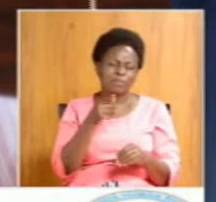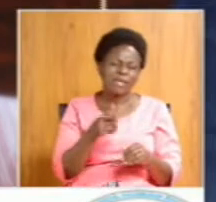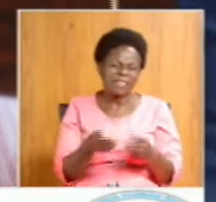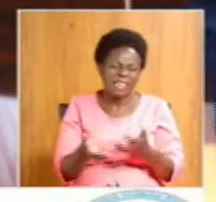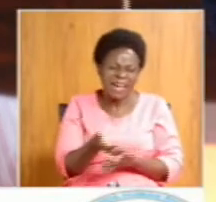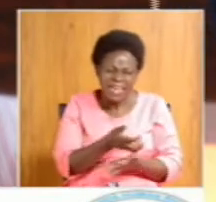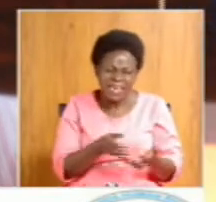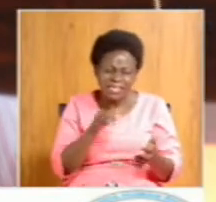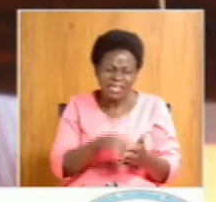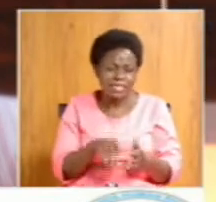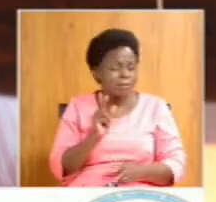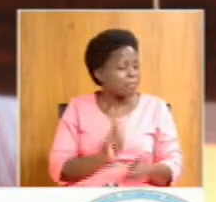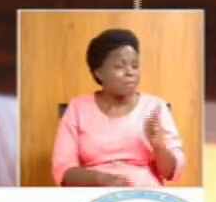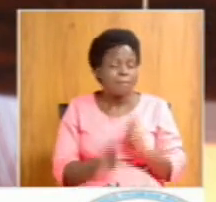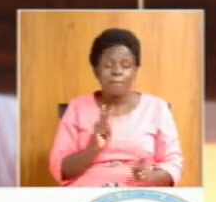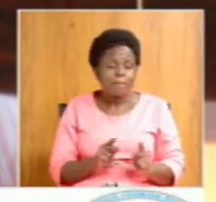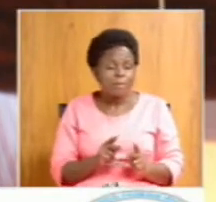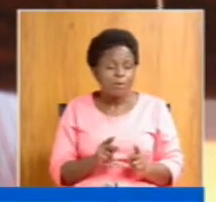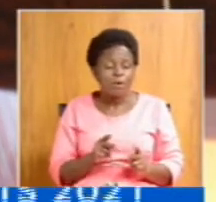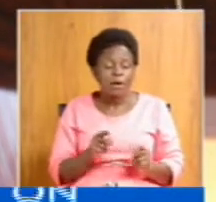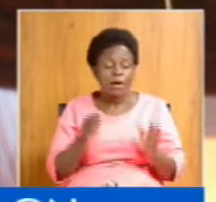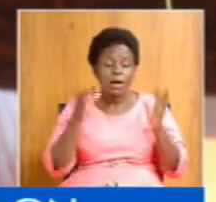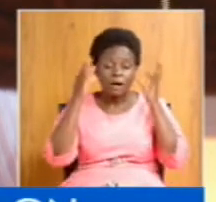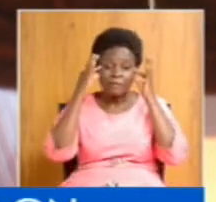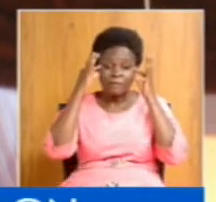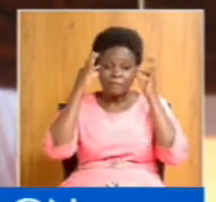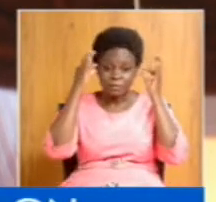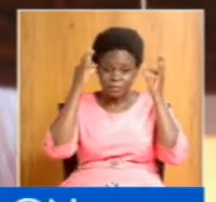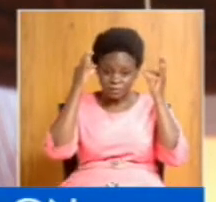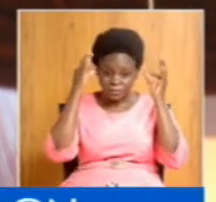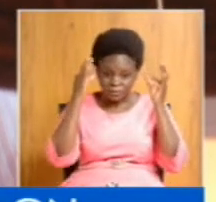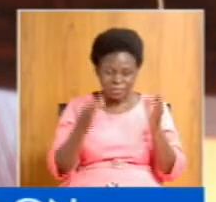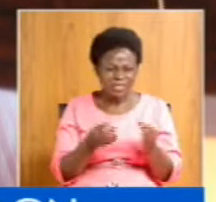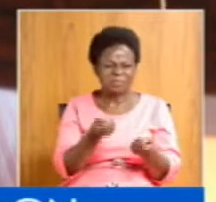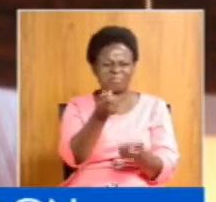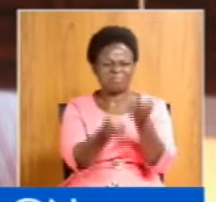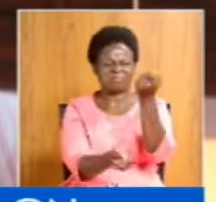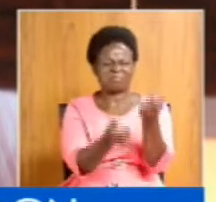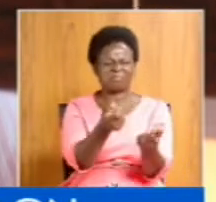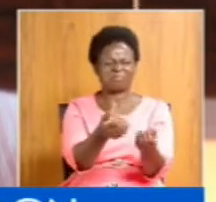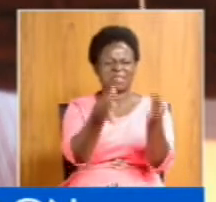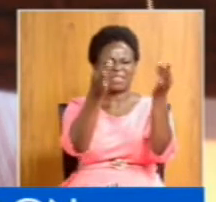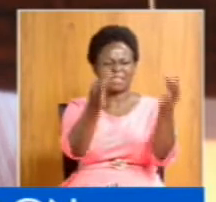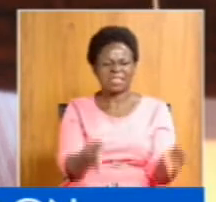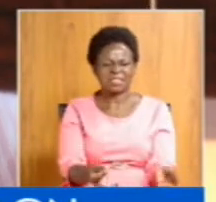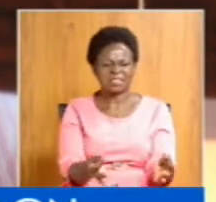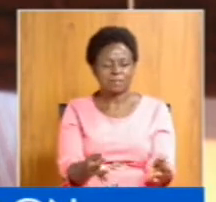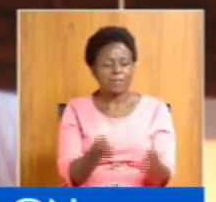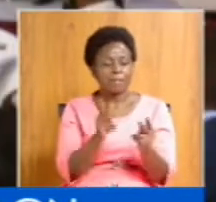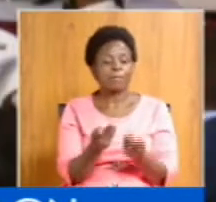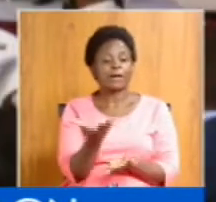engaged in that. People have resorted to handouts. People are